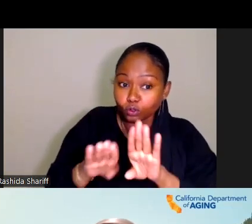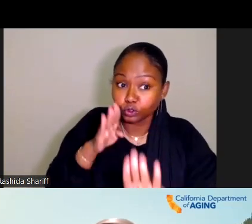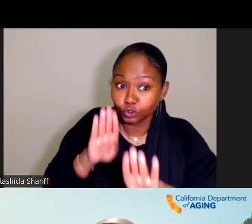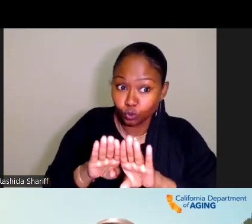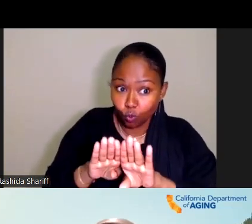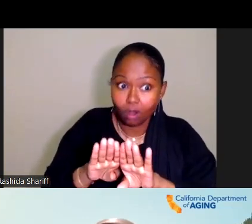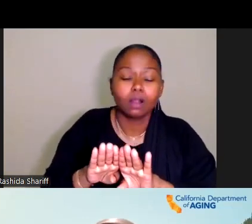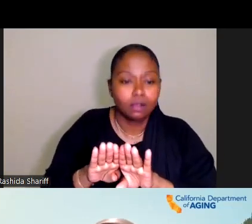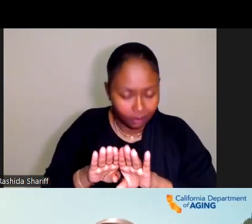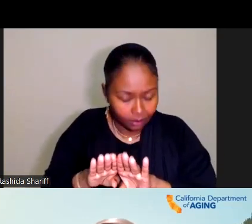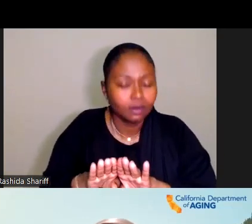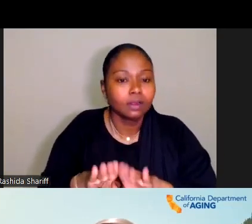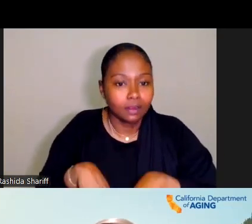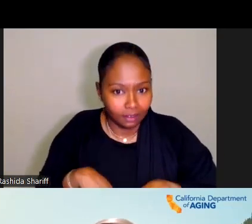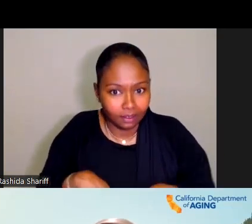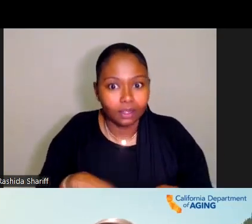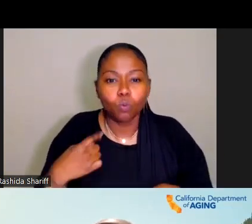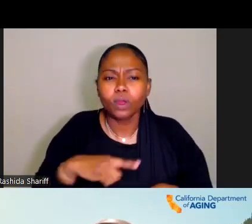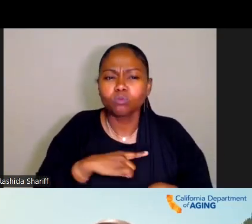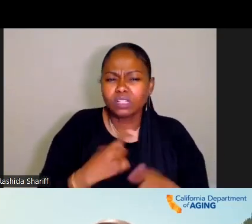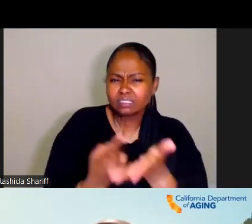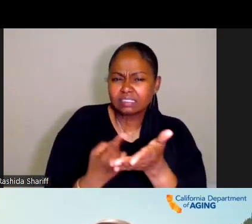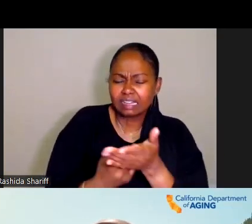talk about things not working on the ground,